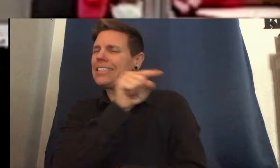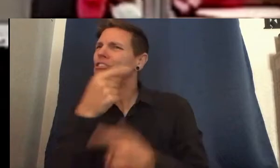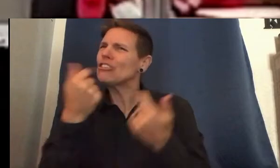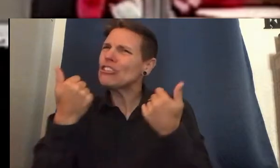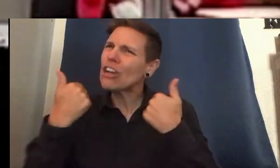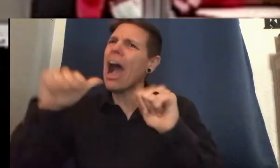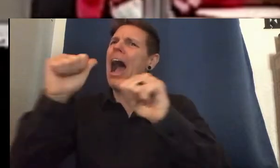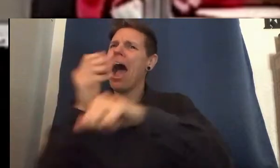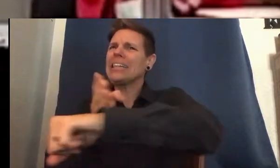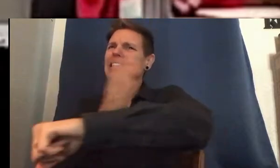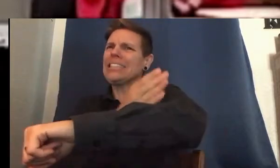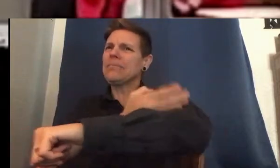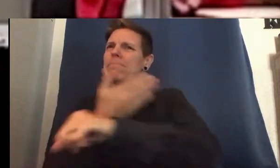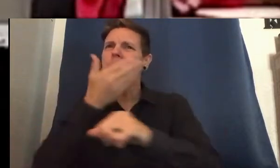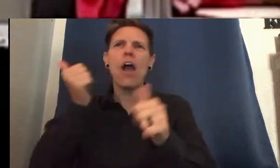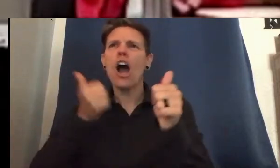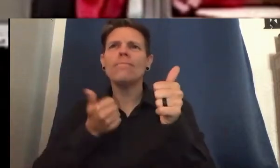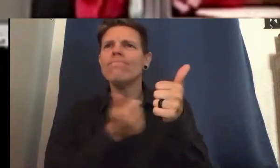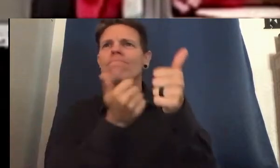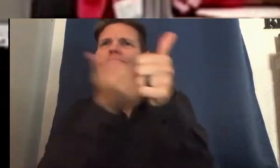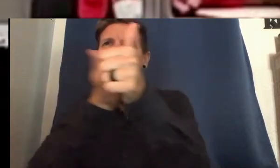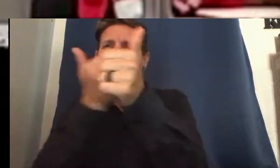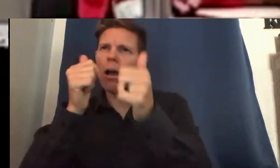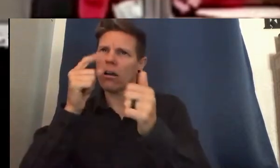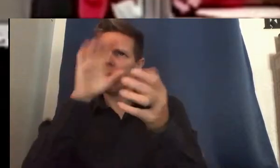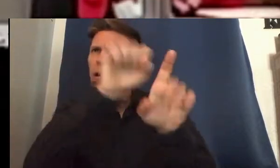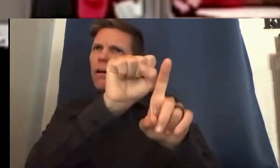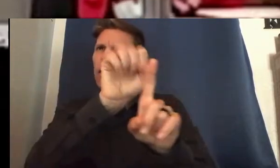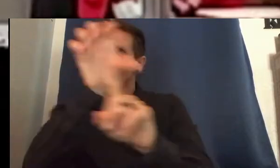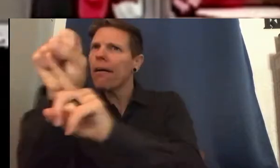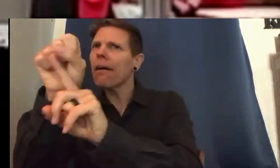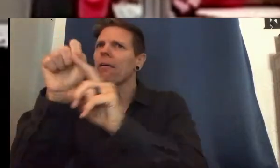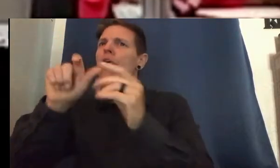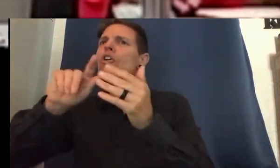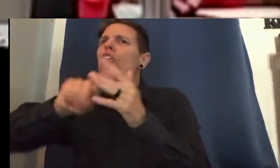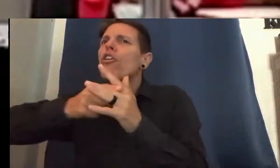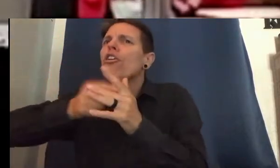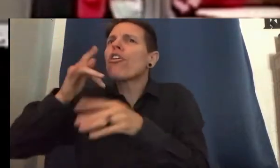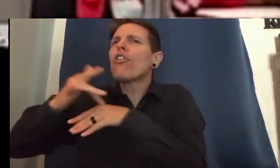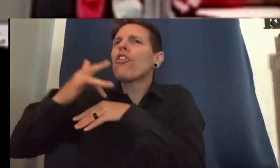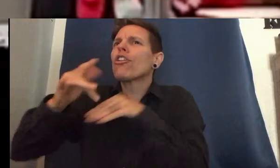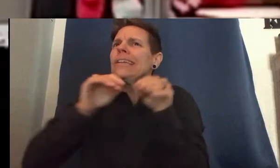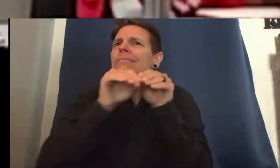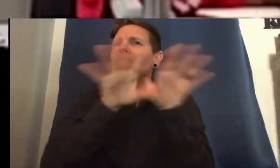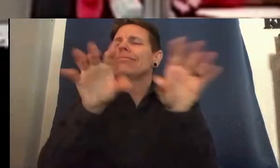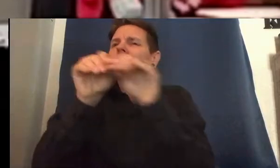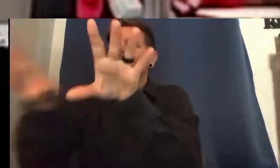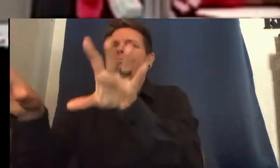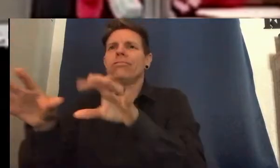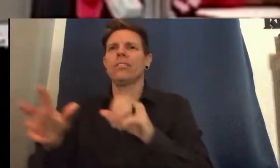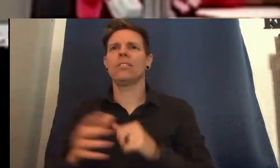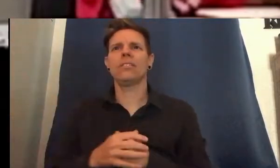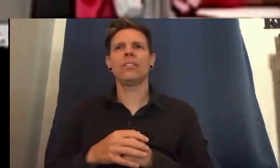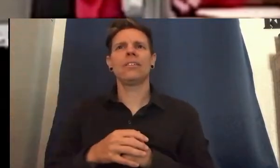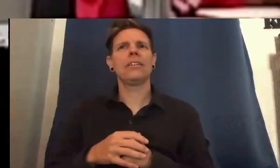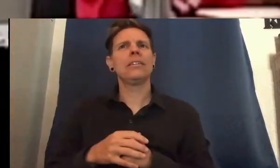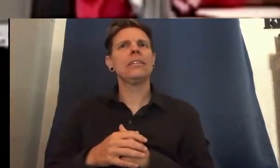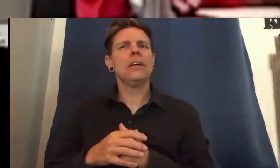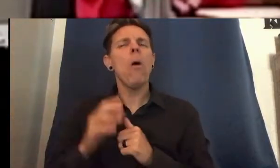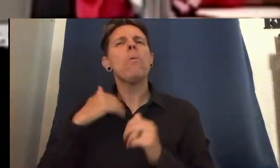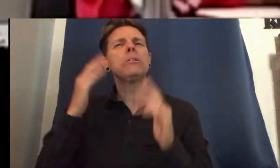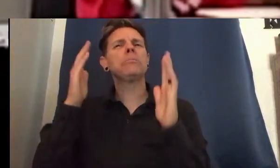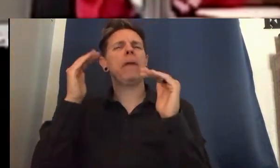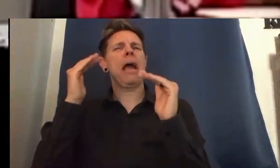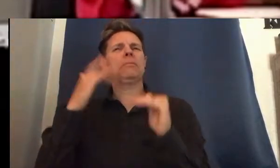breakthroughs. So we're beginning to see some better data in that space. And again, we expect that we're going to see, in the presence of the Delta